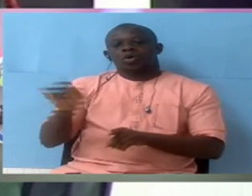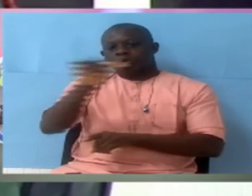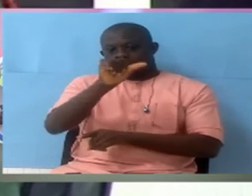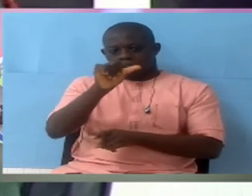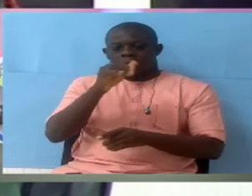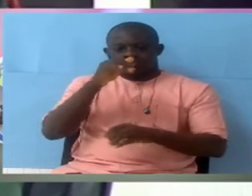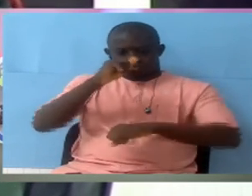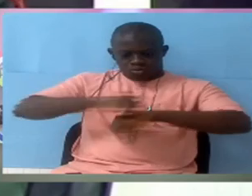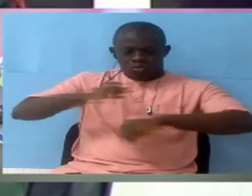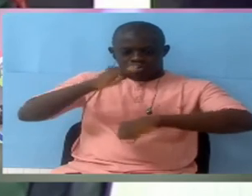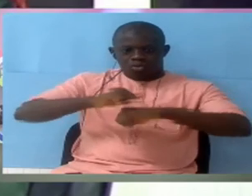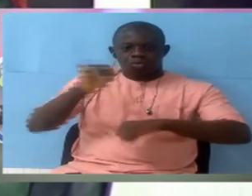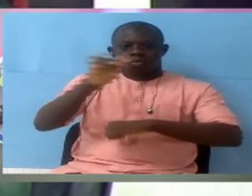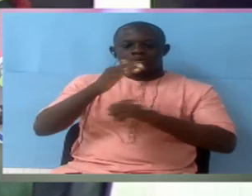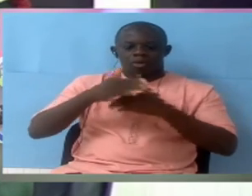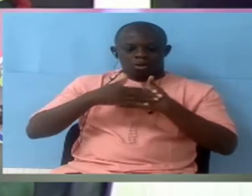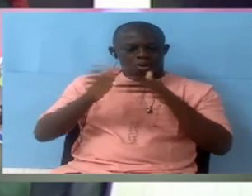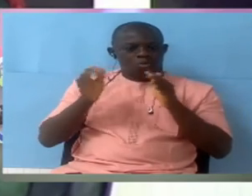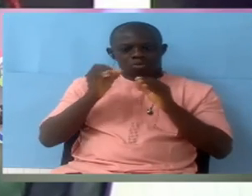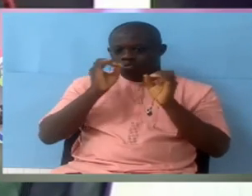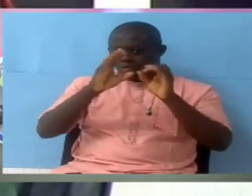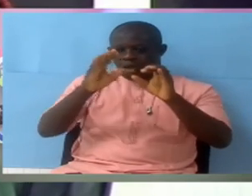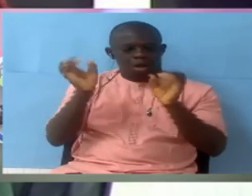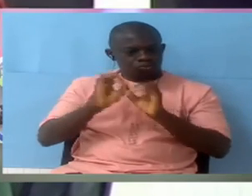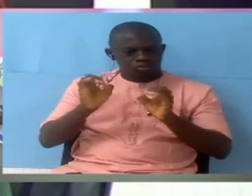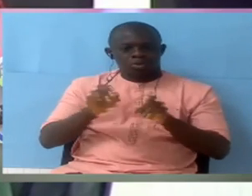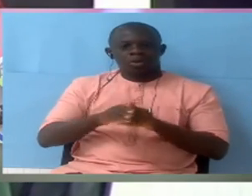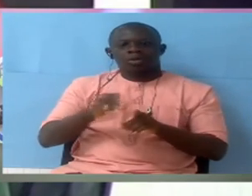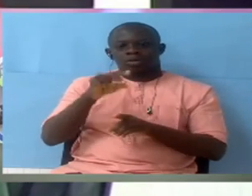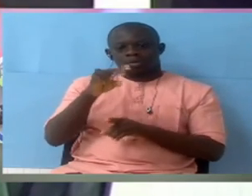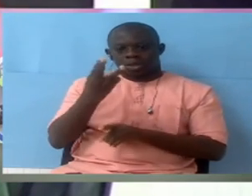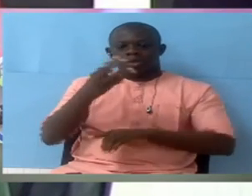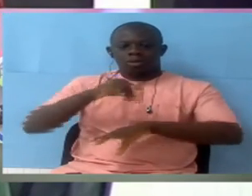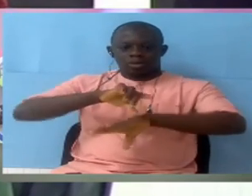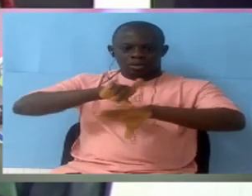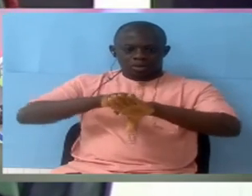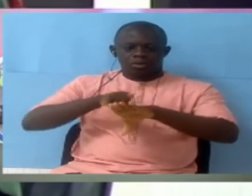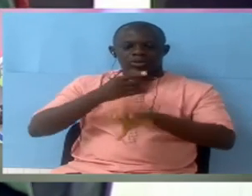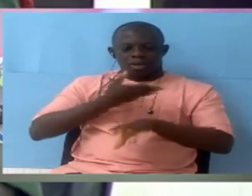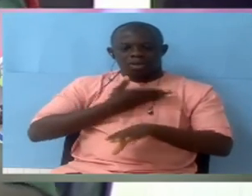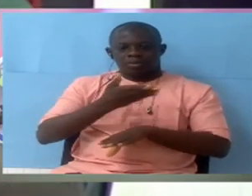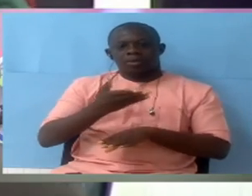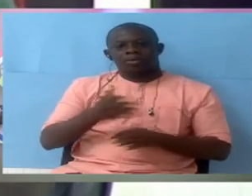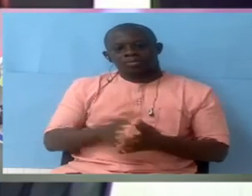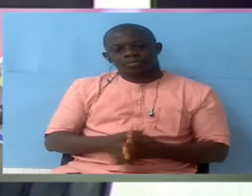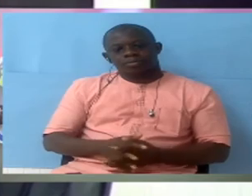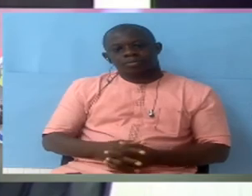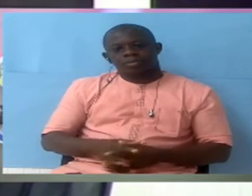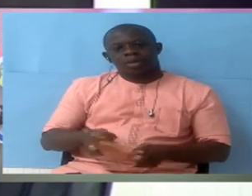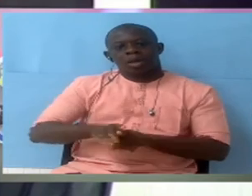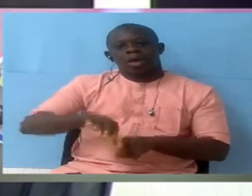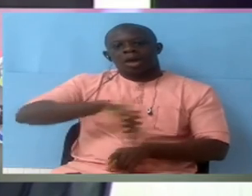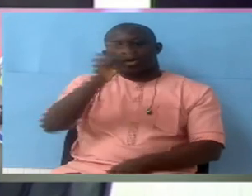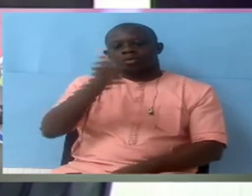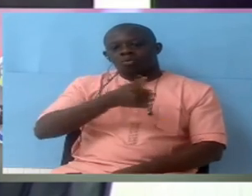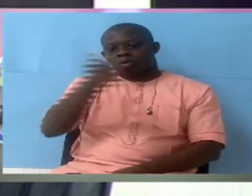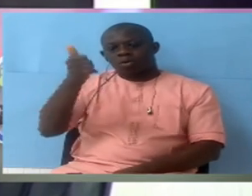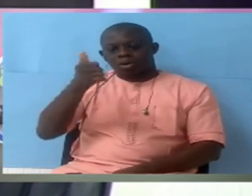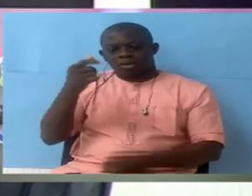disclose went for 3 minutes. Bi nga xamne buguma ko wax dem na tol ci diri ñetti minute. And this other